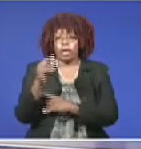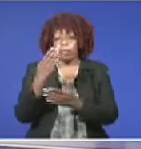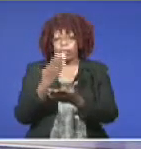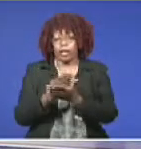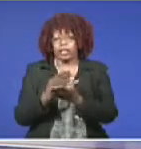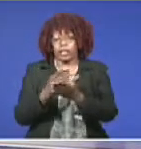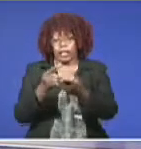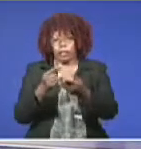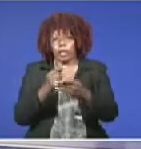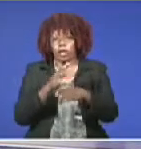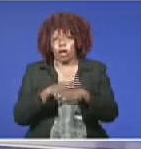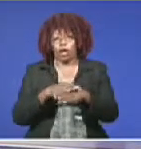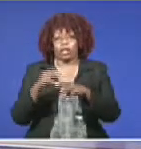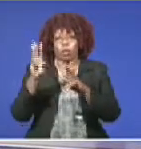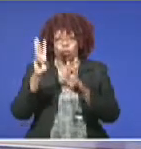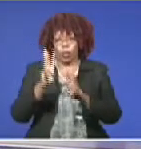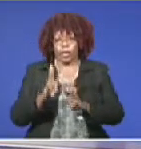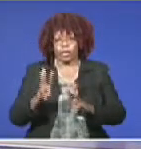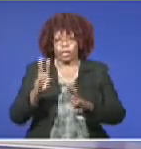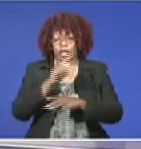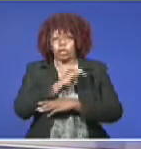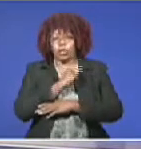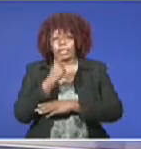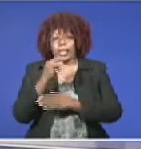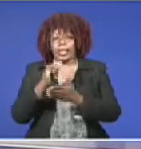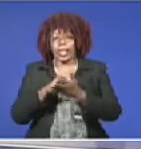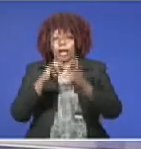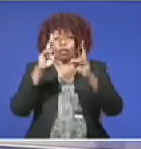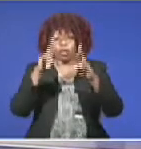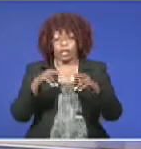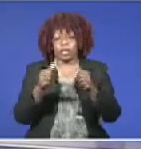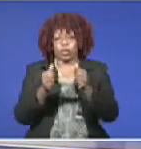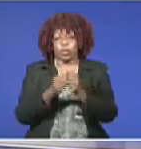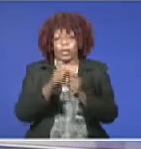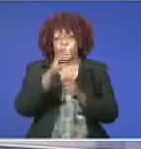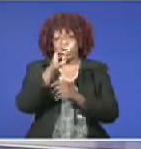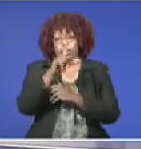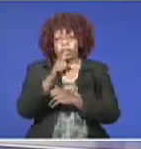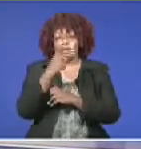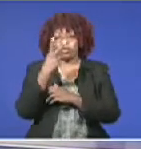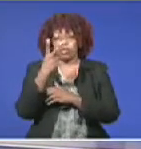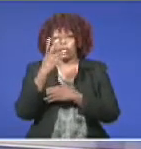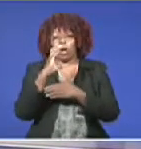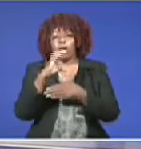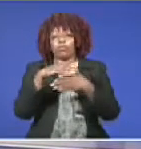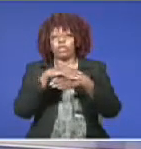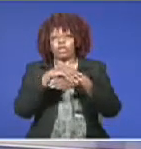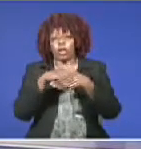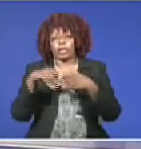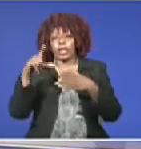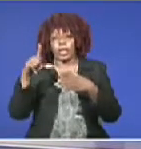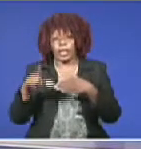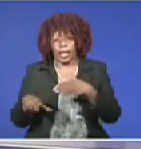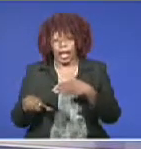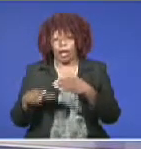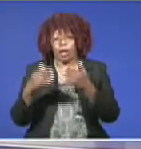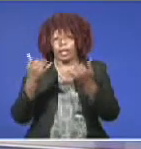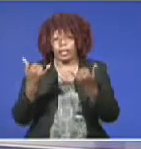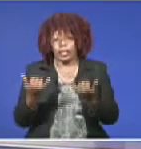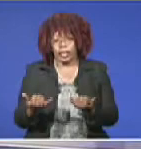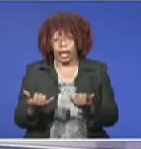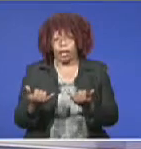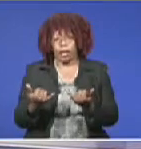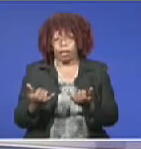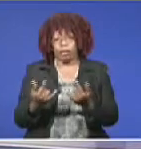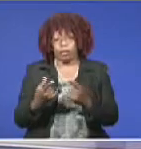Assembly on Wednesday, Mr. Turnquest said residents with bills of $200 or less are now eligible